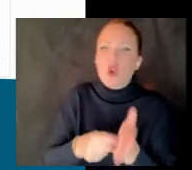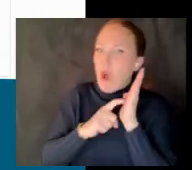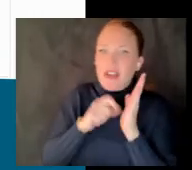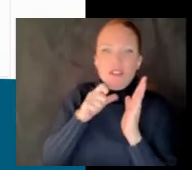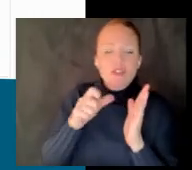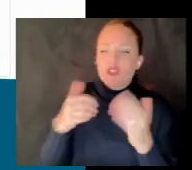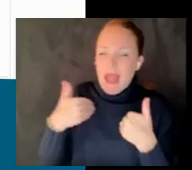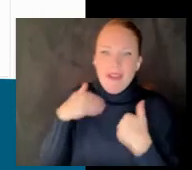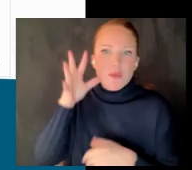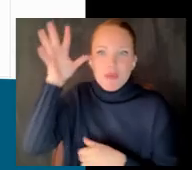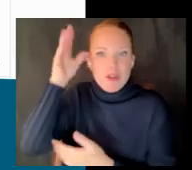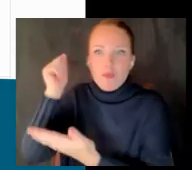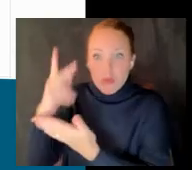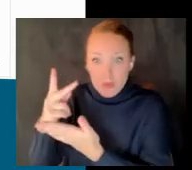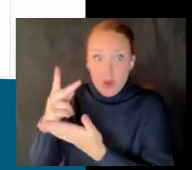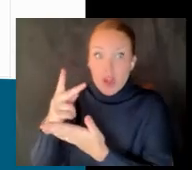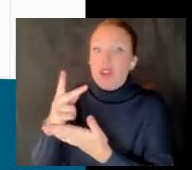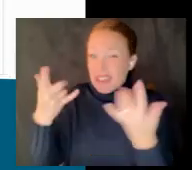school.